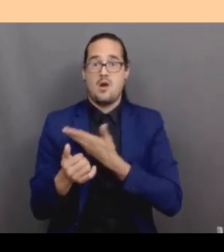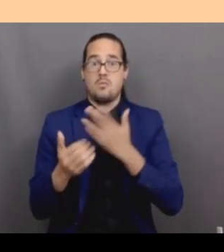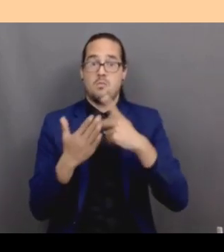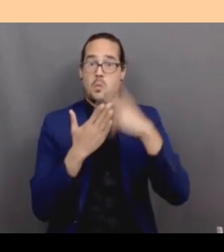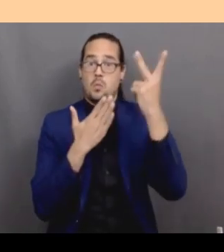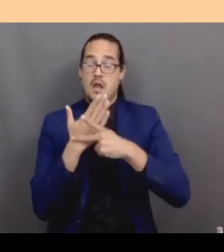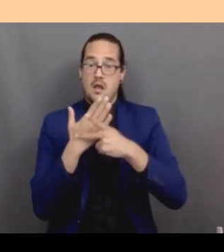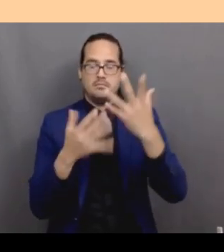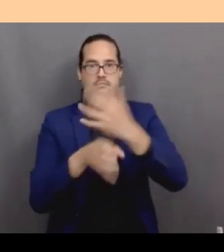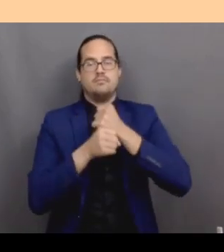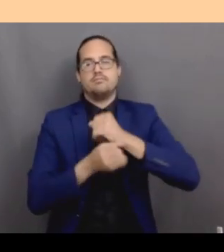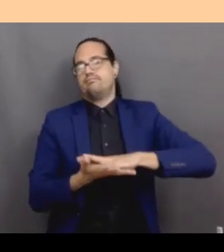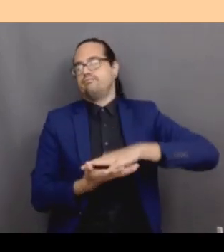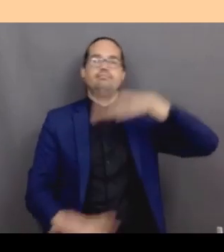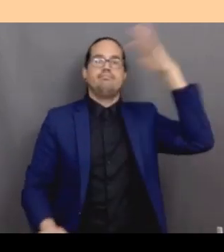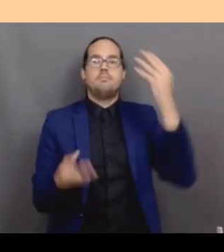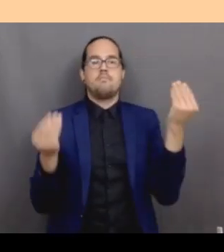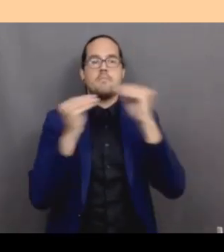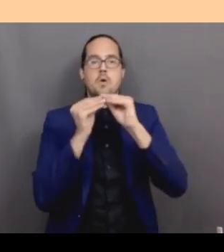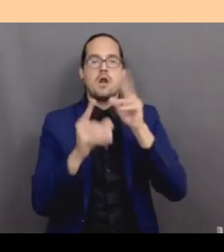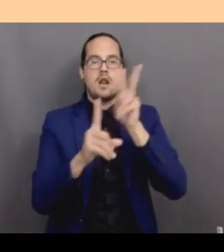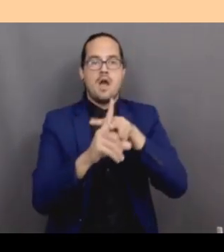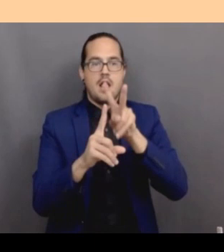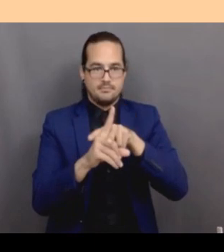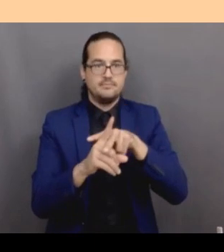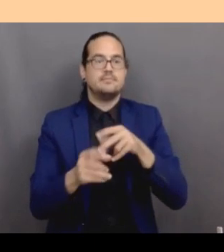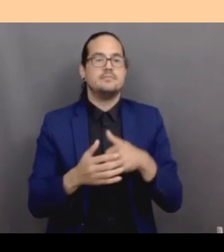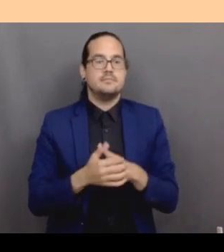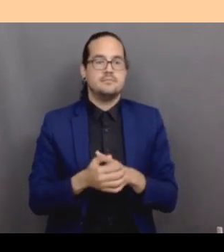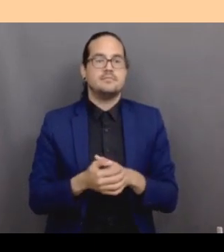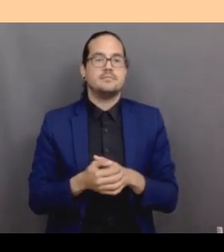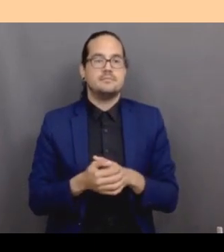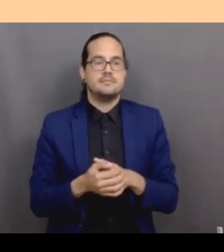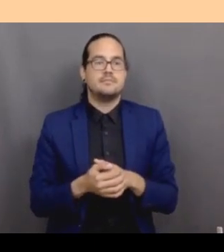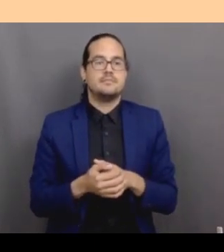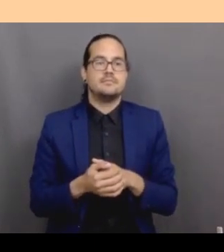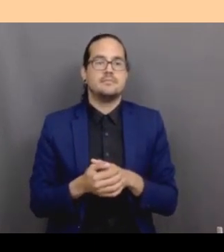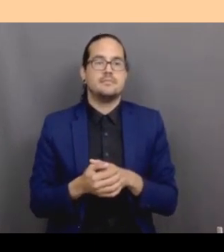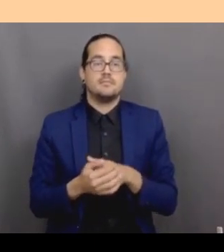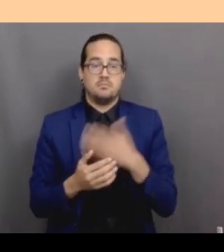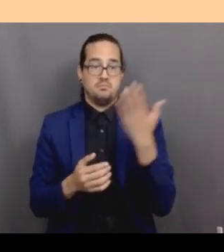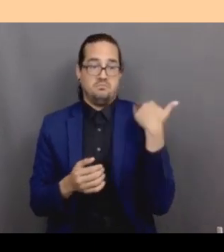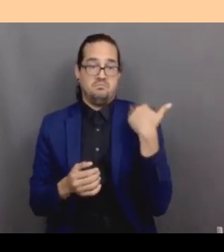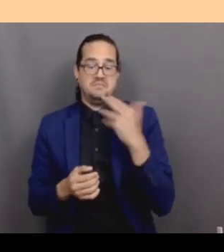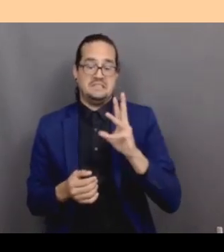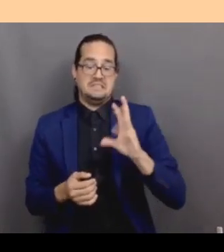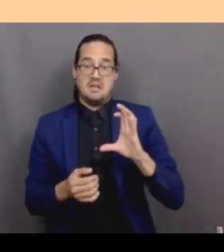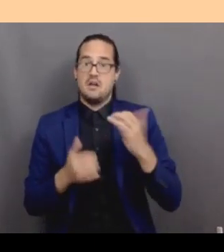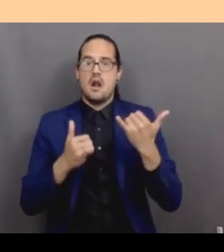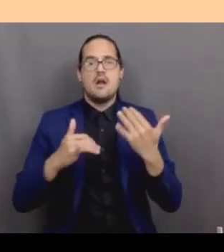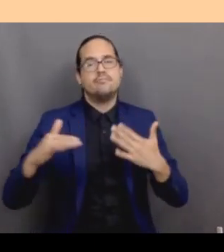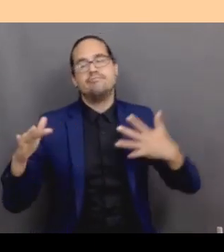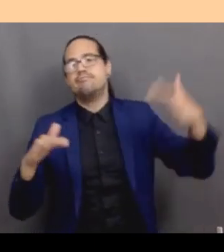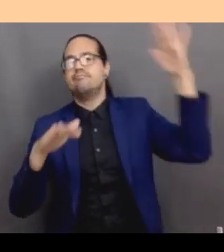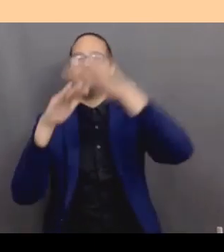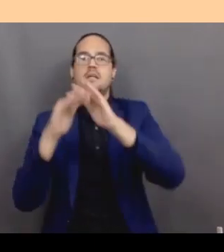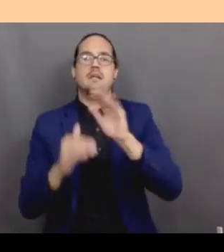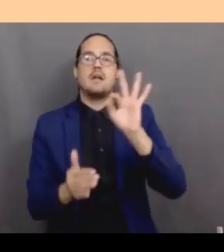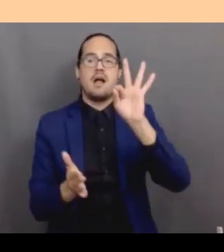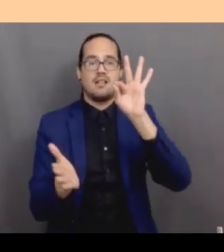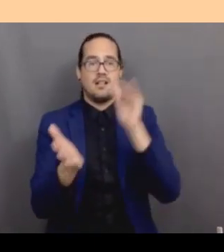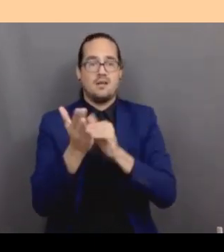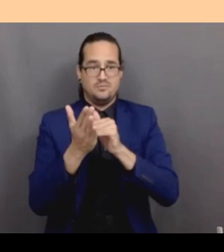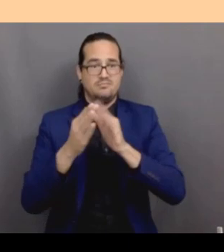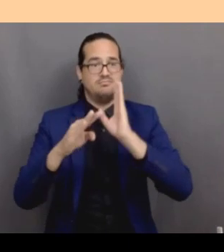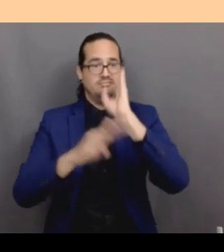claims in March. And we're predicting or expecting even more for April. We've been conducting rapid